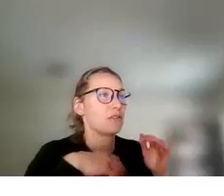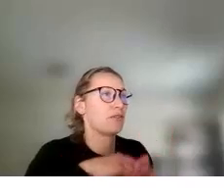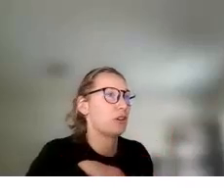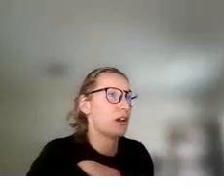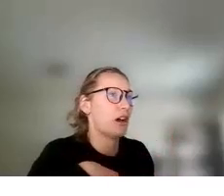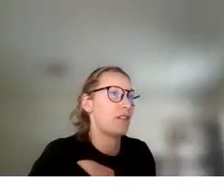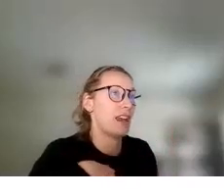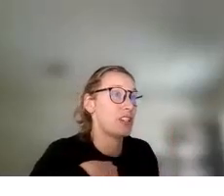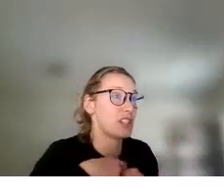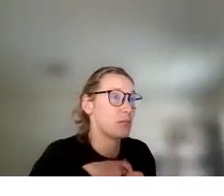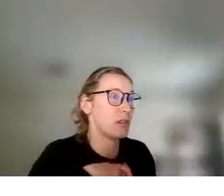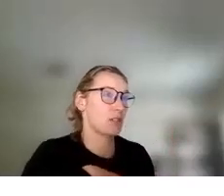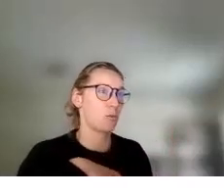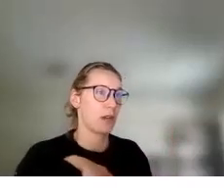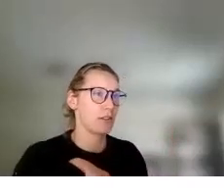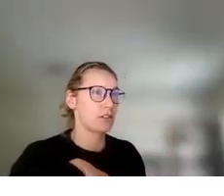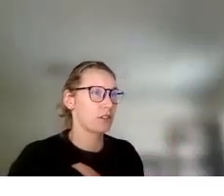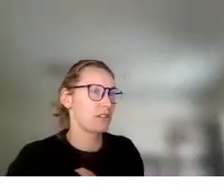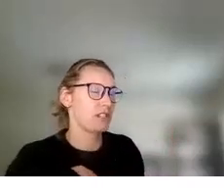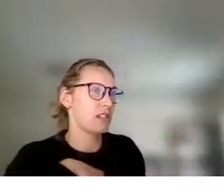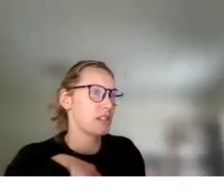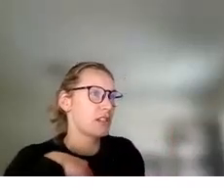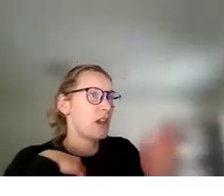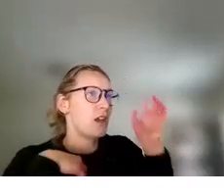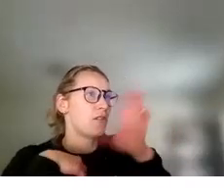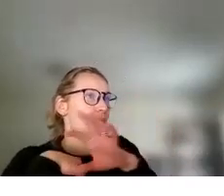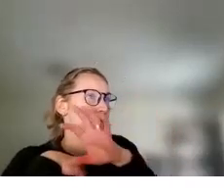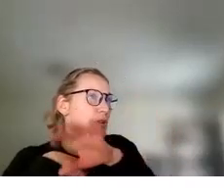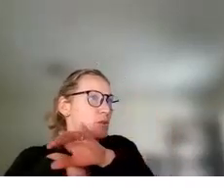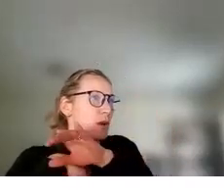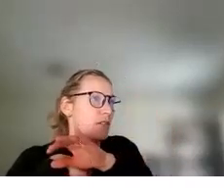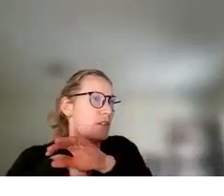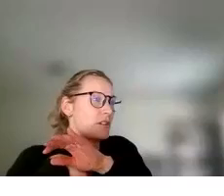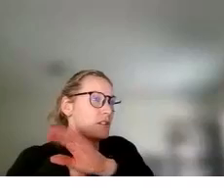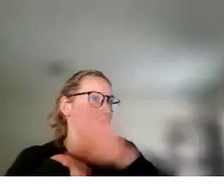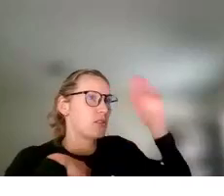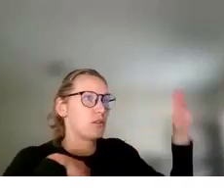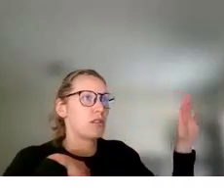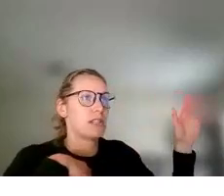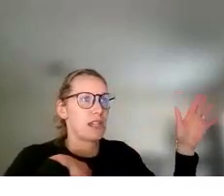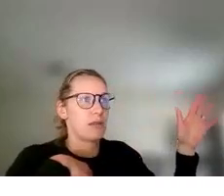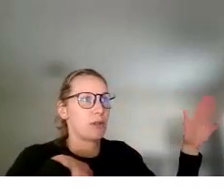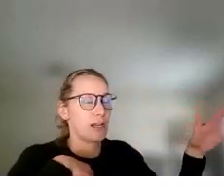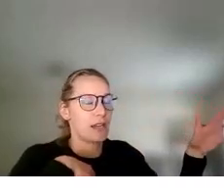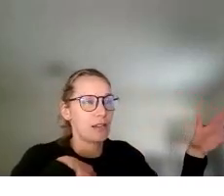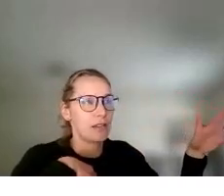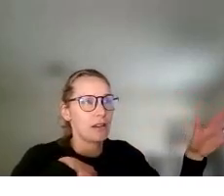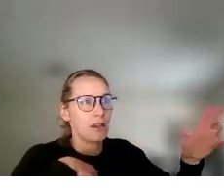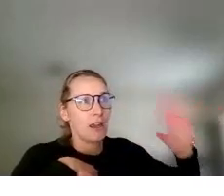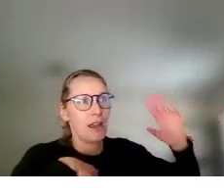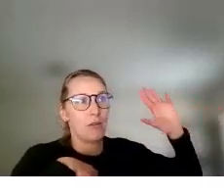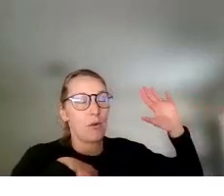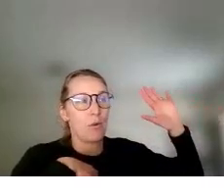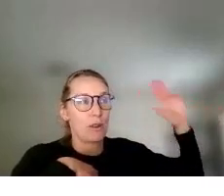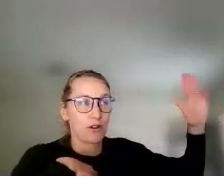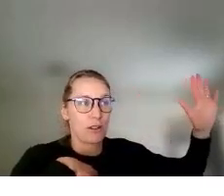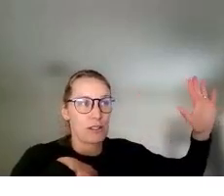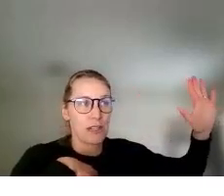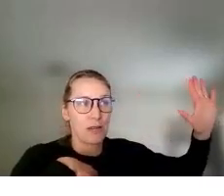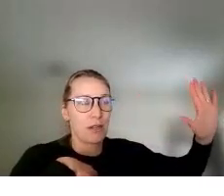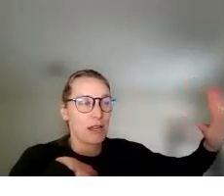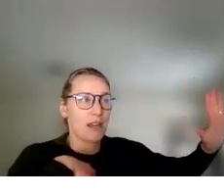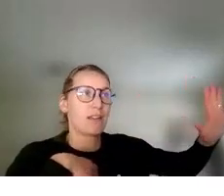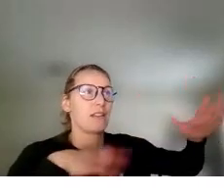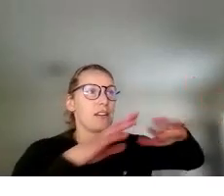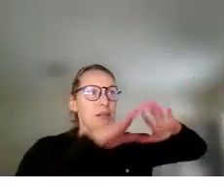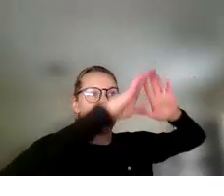a handful of HCBS waiver services from those waivers to the state plan. And when they're on